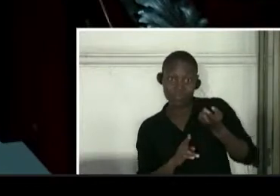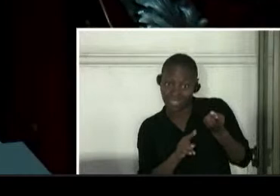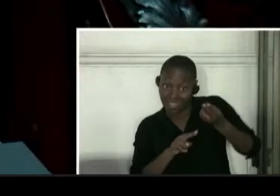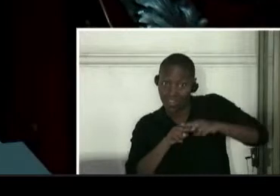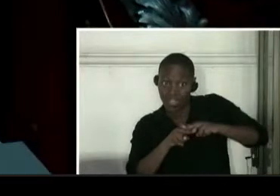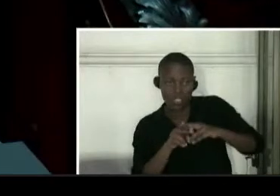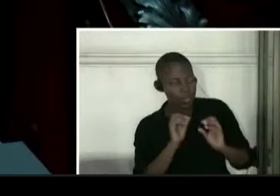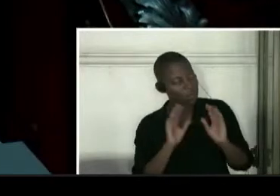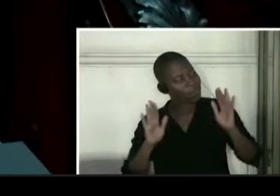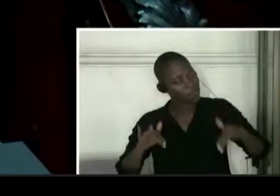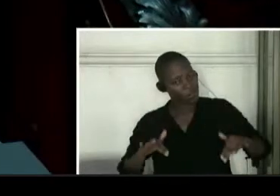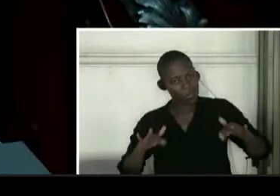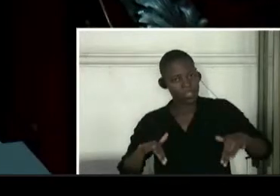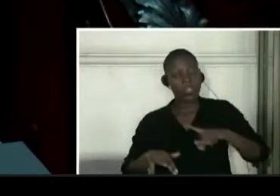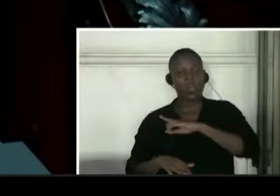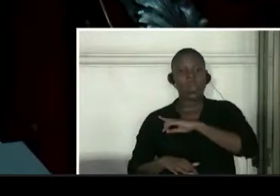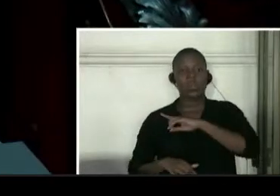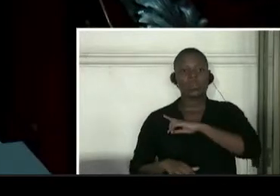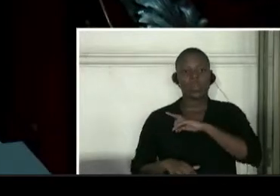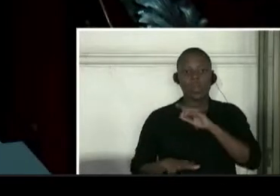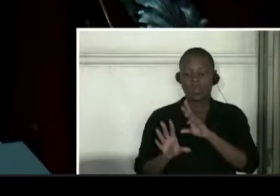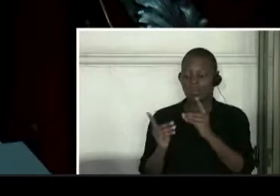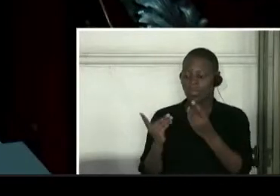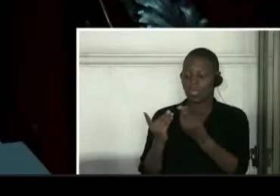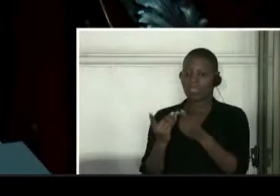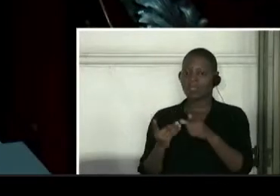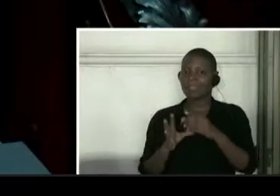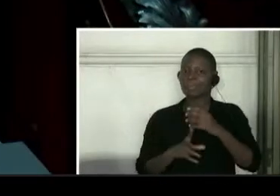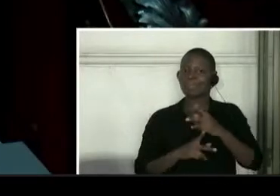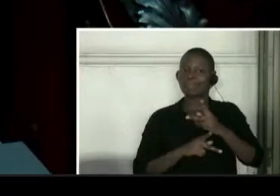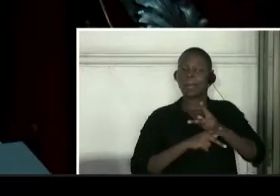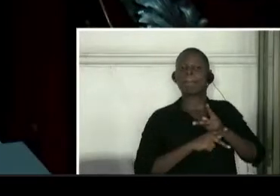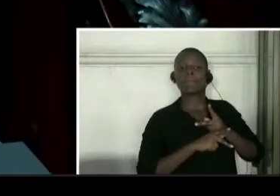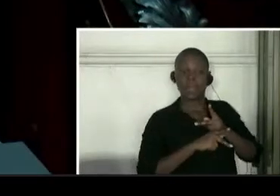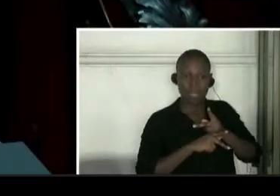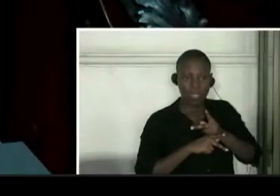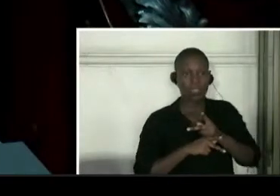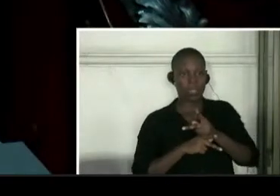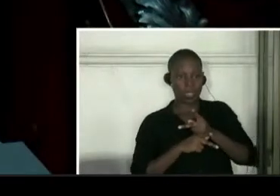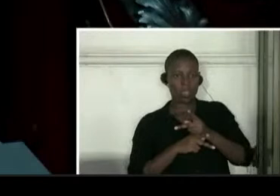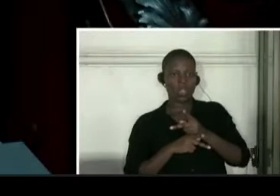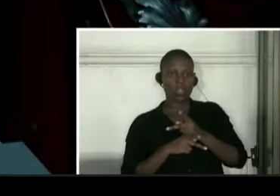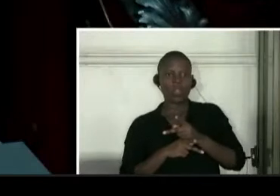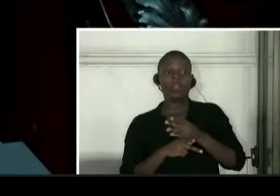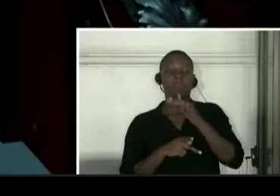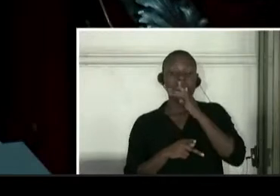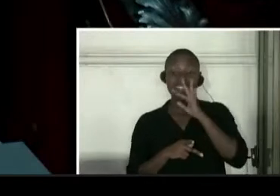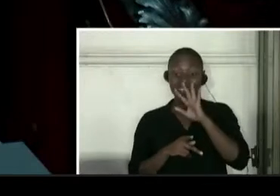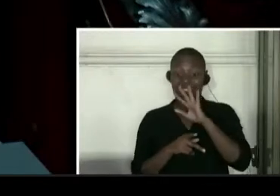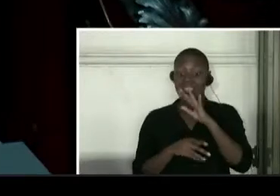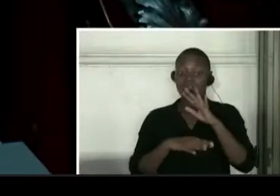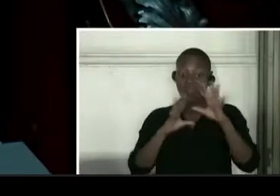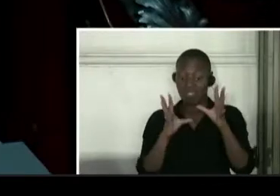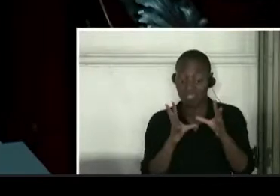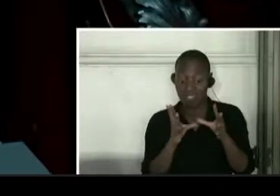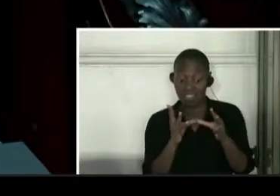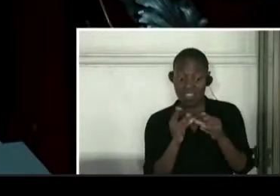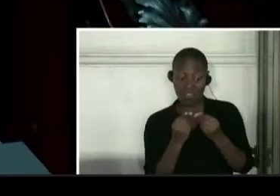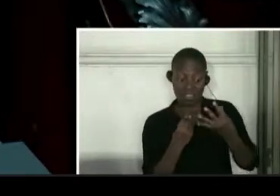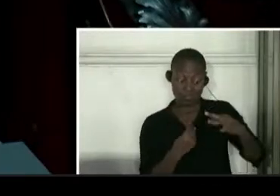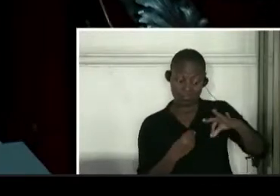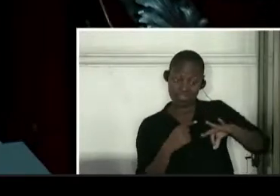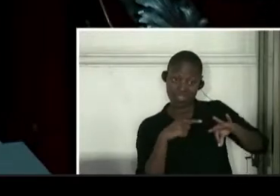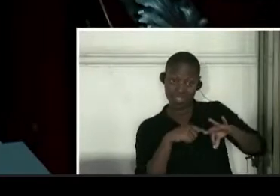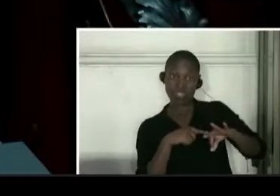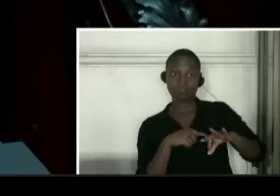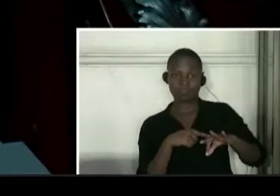of Treasury has chosen to keep the additional funds until the salary negotiations has been concluded for the 22-23